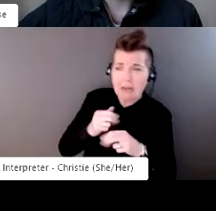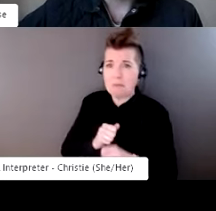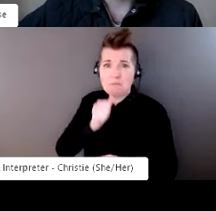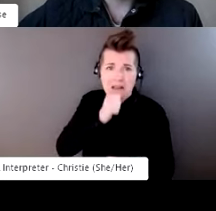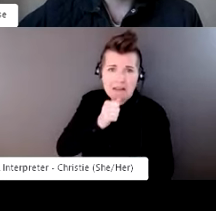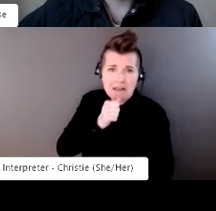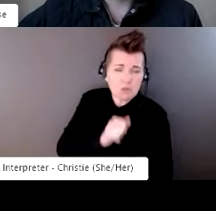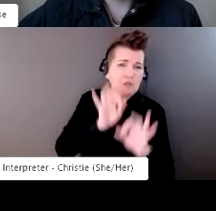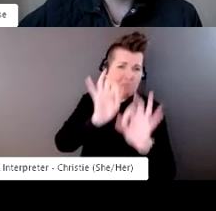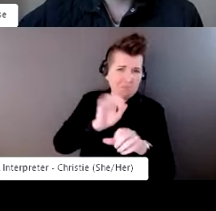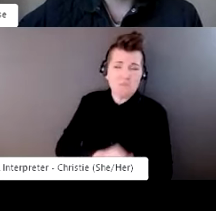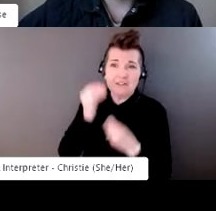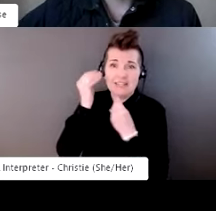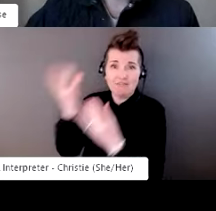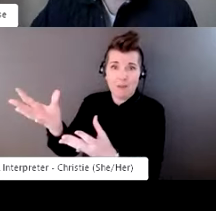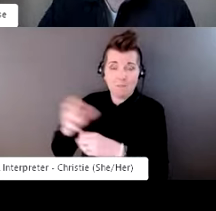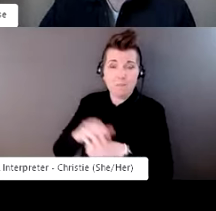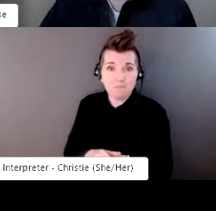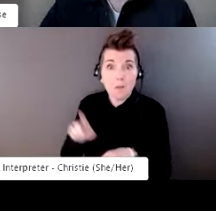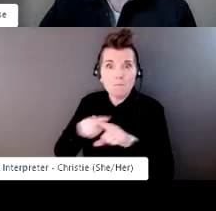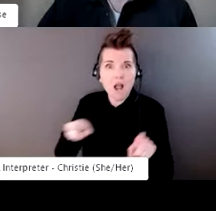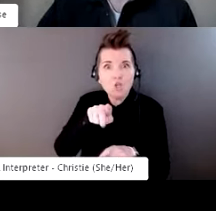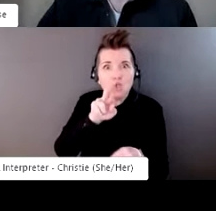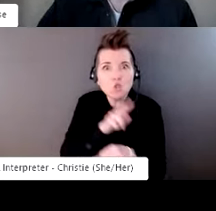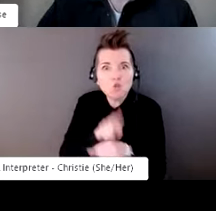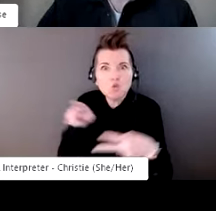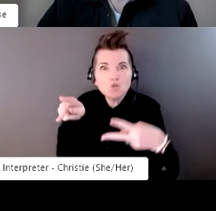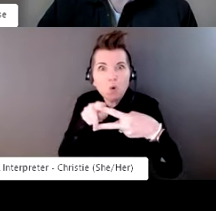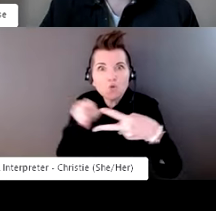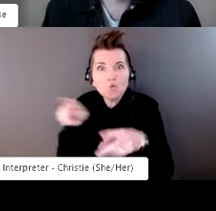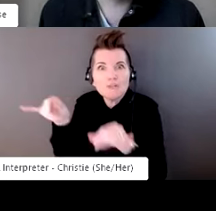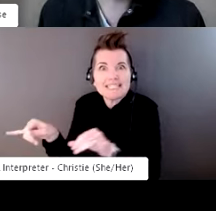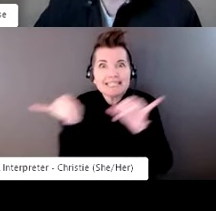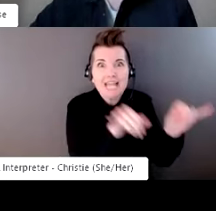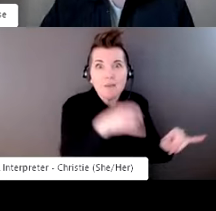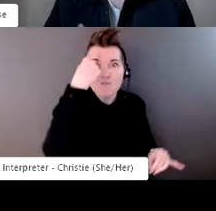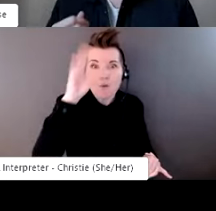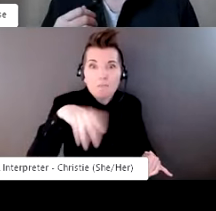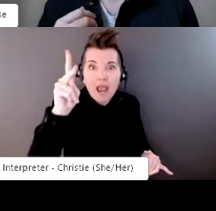bank does. Because, I mean, what are they going to take? The patterns are free anyway. So